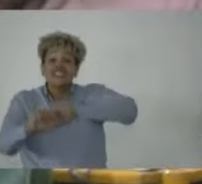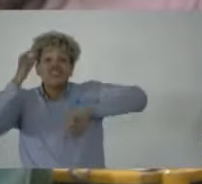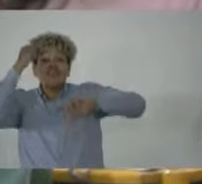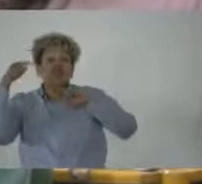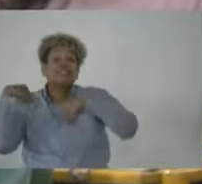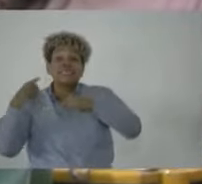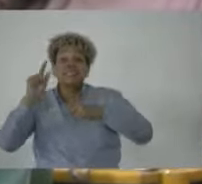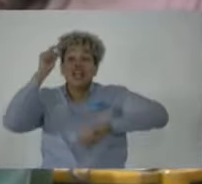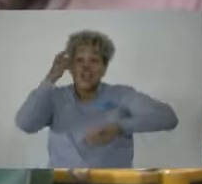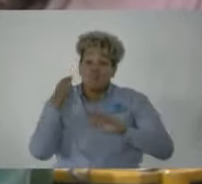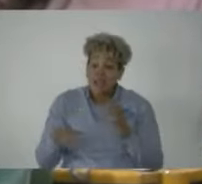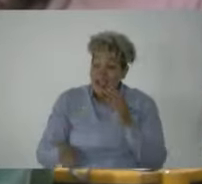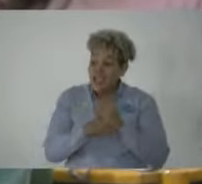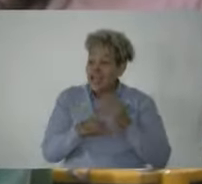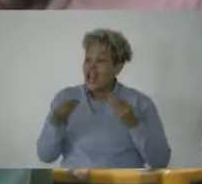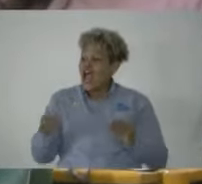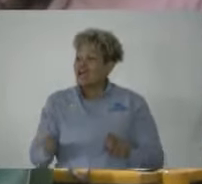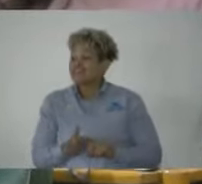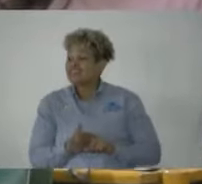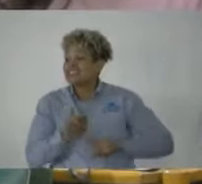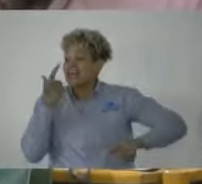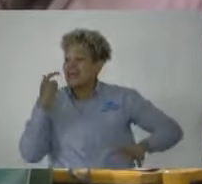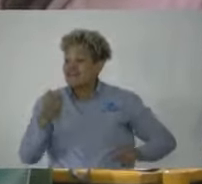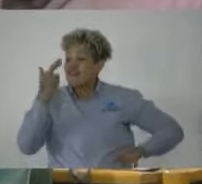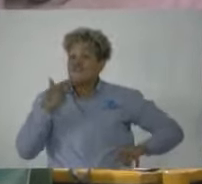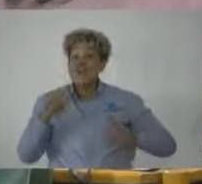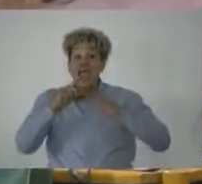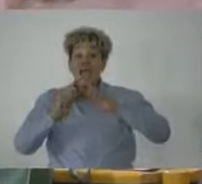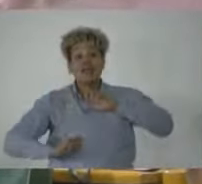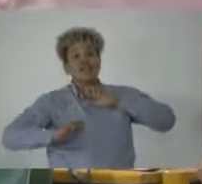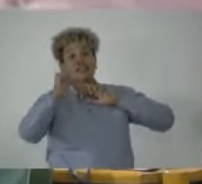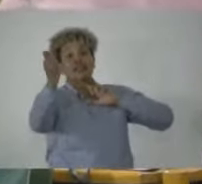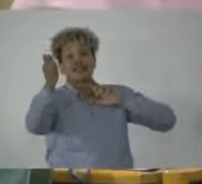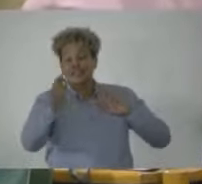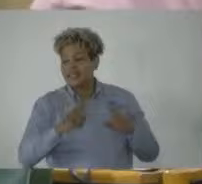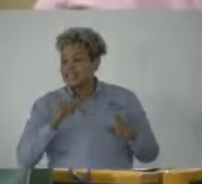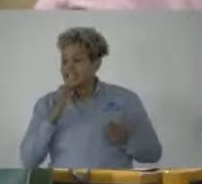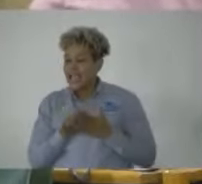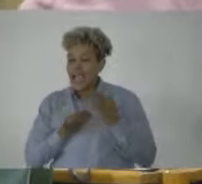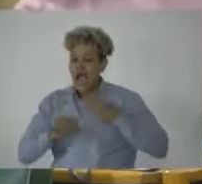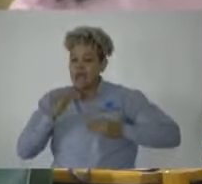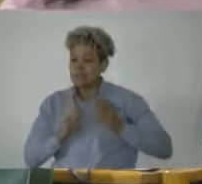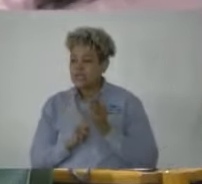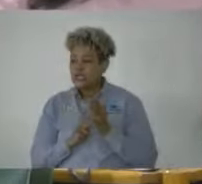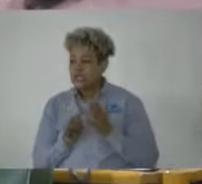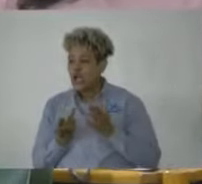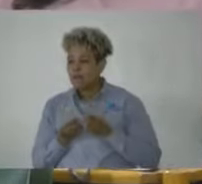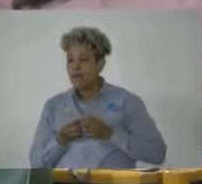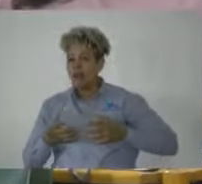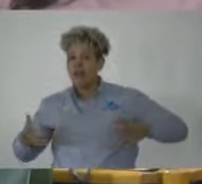this government came to office, the economy has doubled in size.